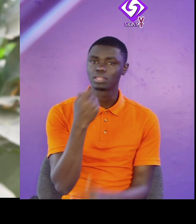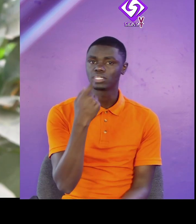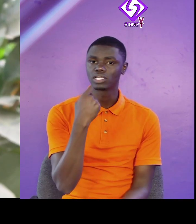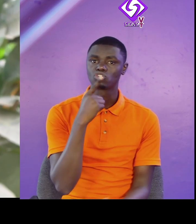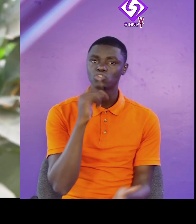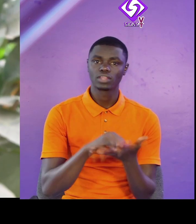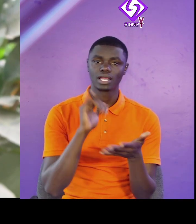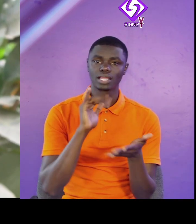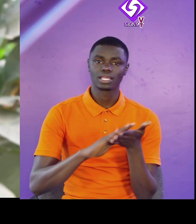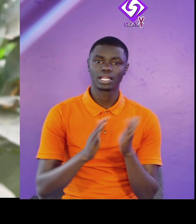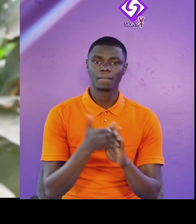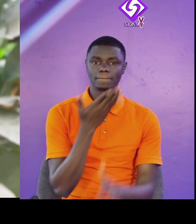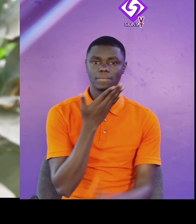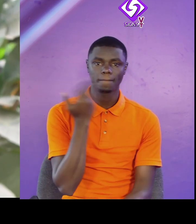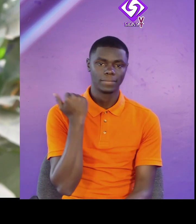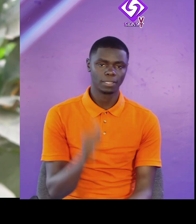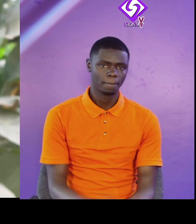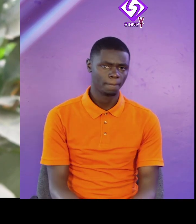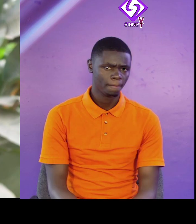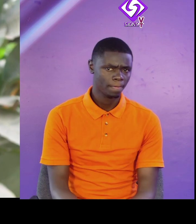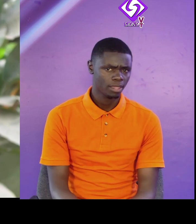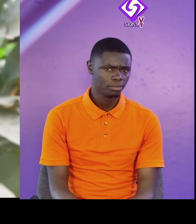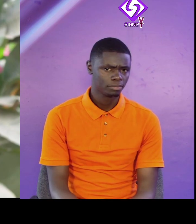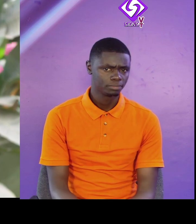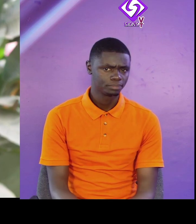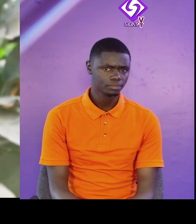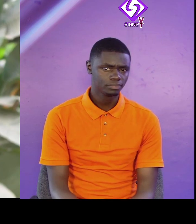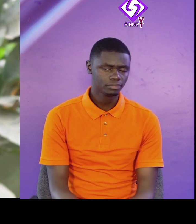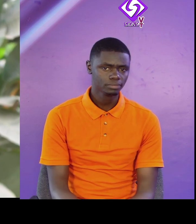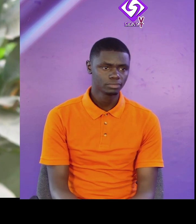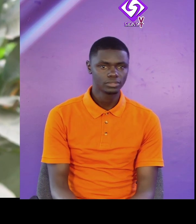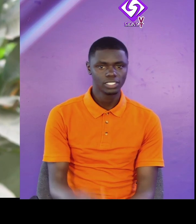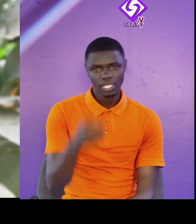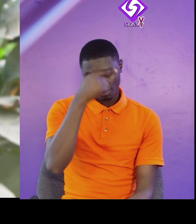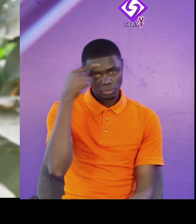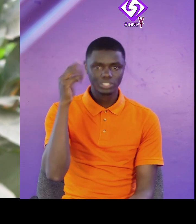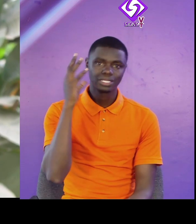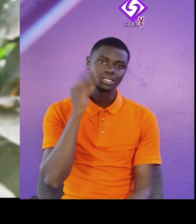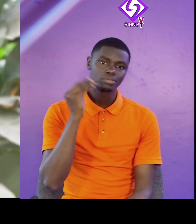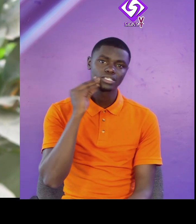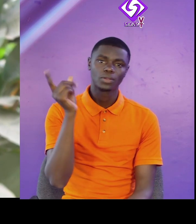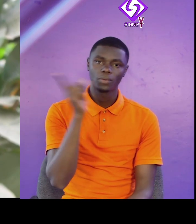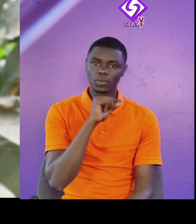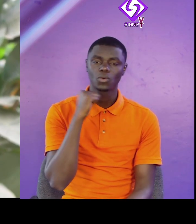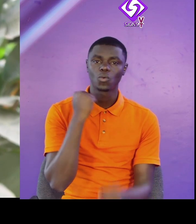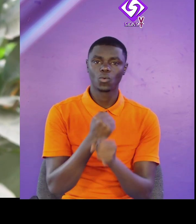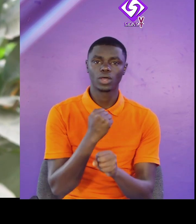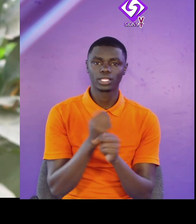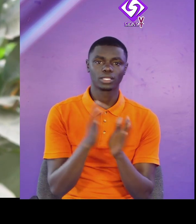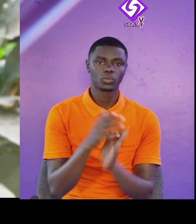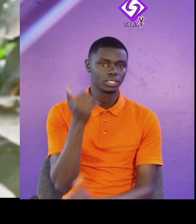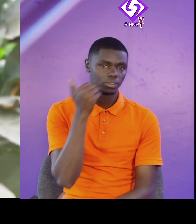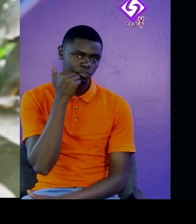better efficacy from it. So because we've had experience of working with patients who have been